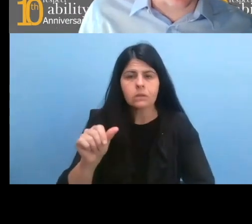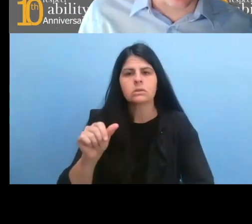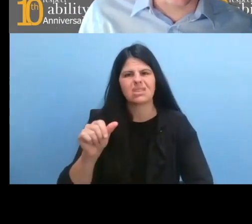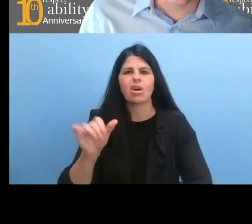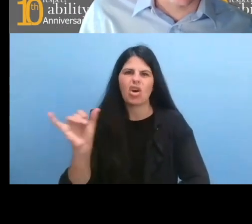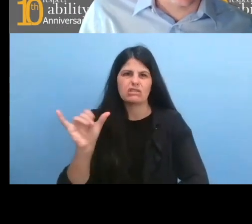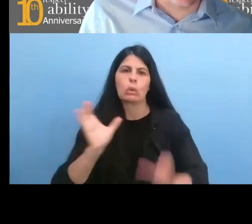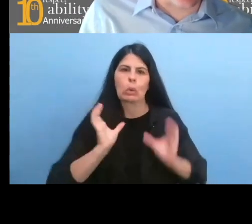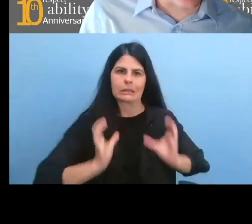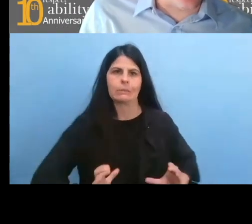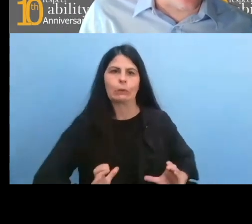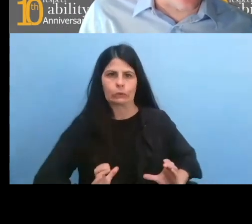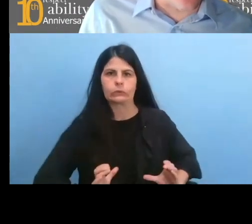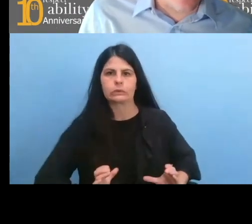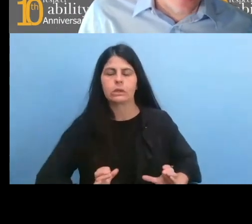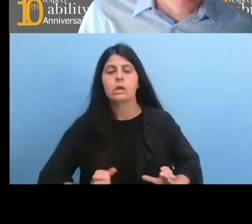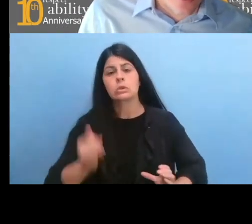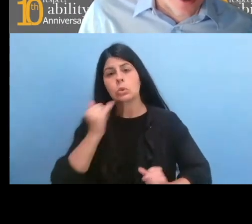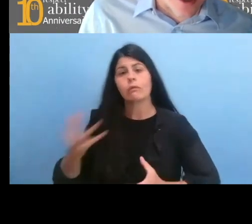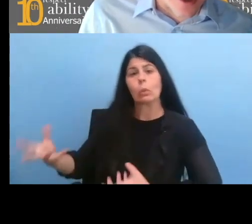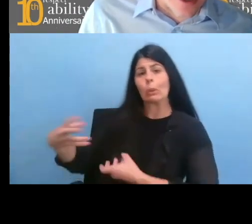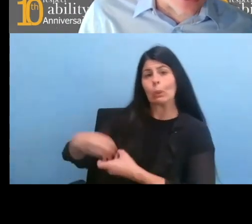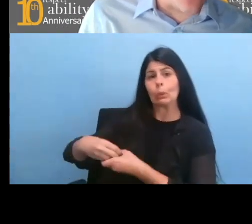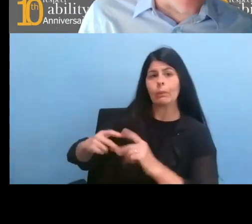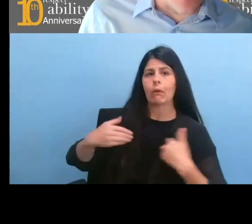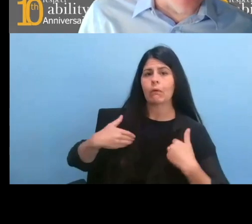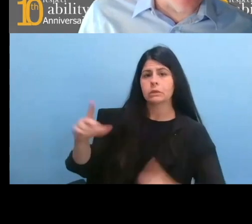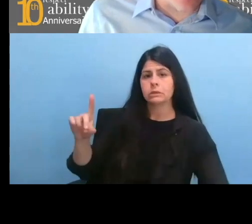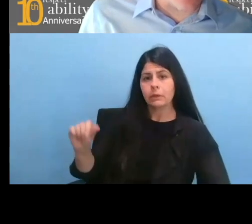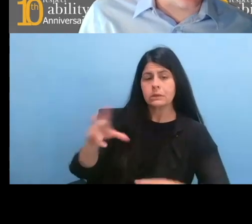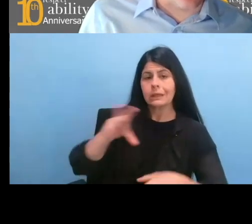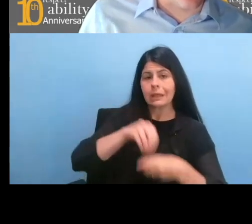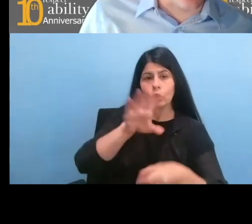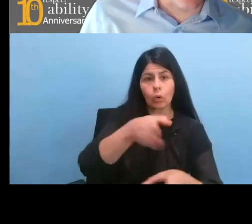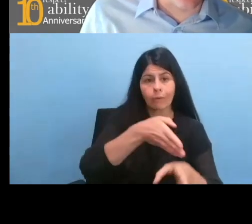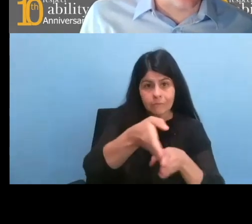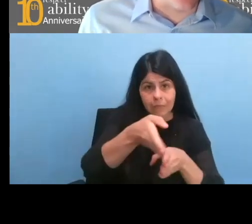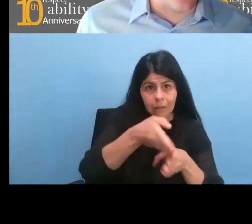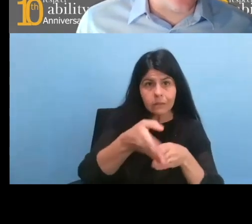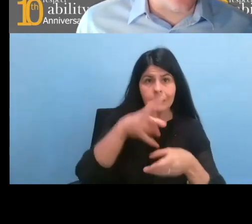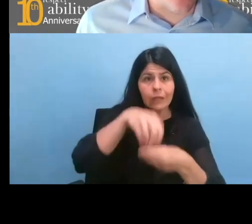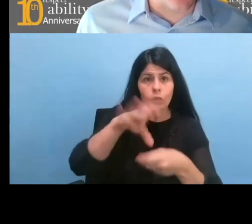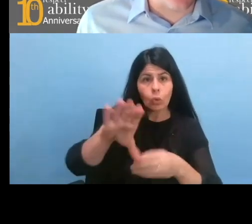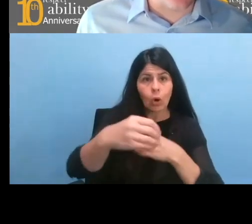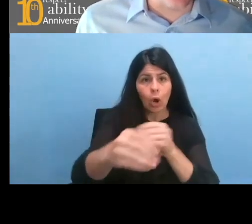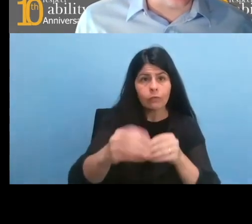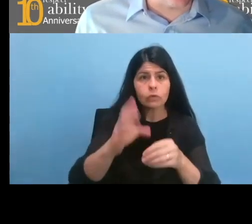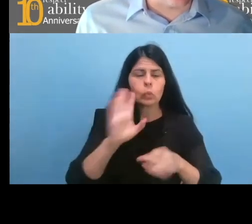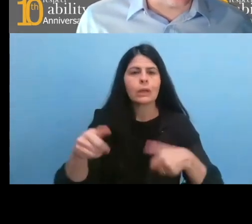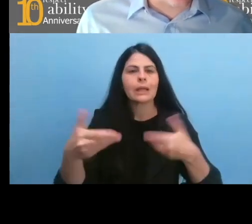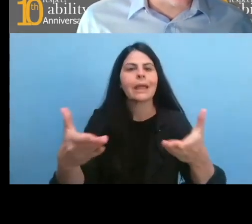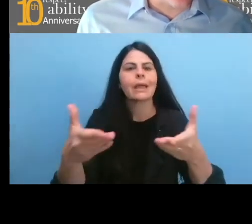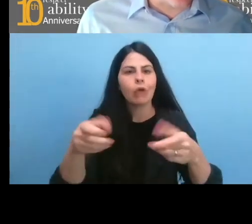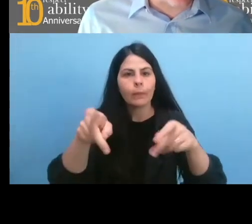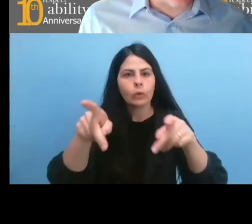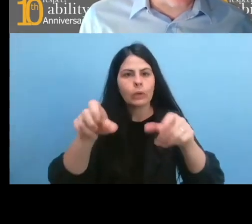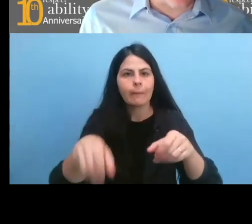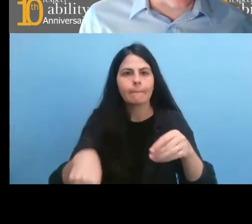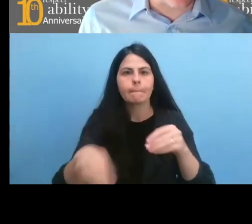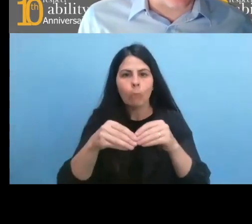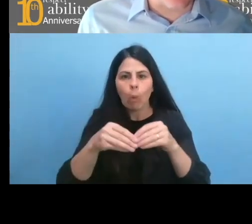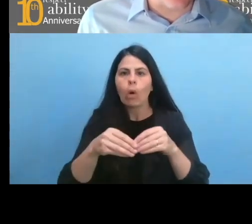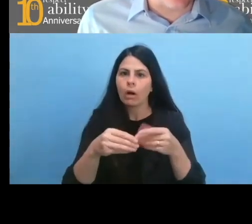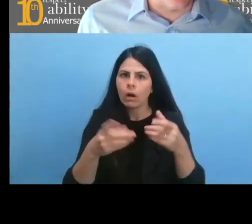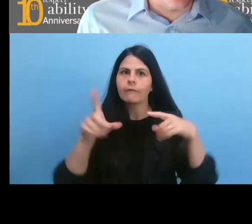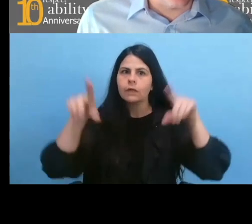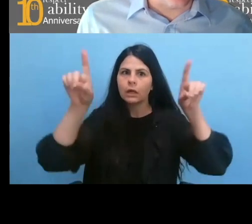with disabilities in your field, in your office, is going to give you an opportunity to more effectively engage with